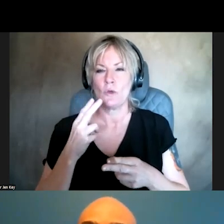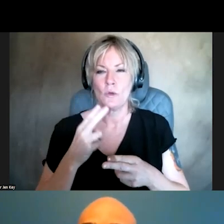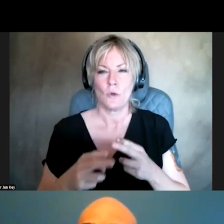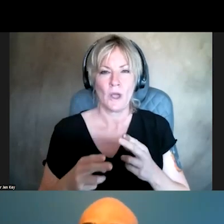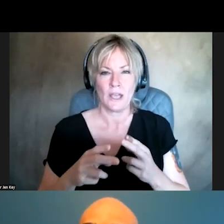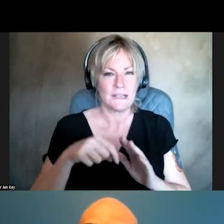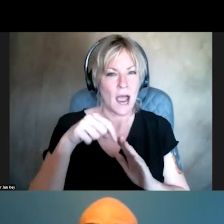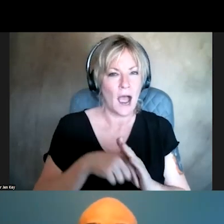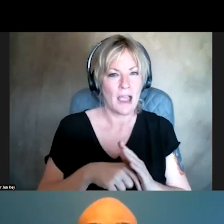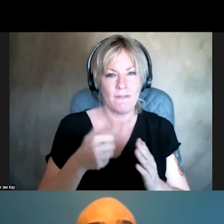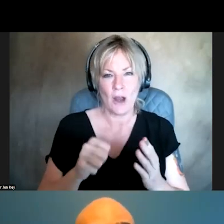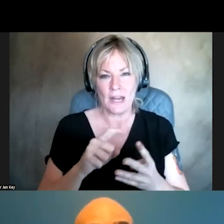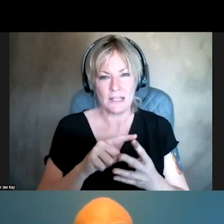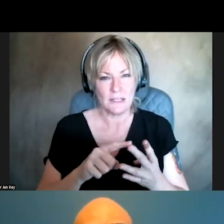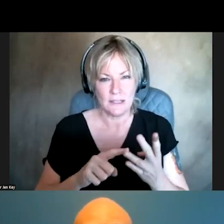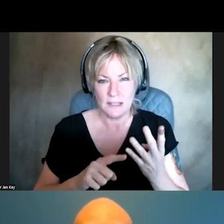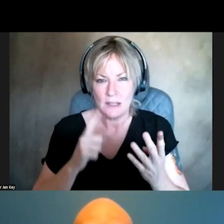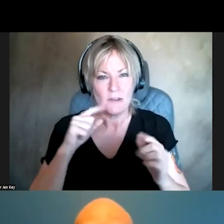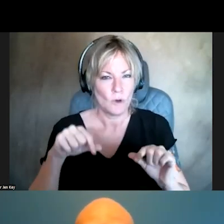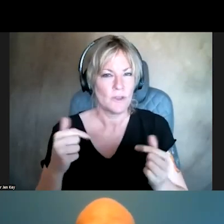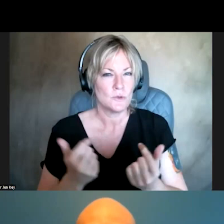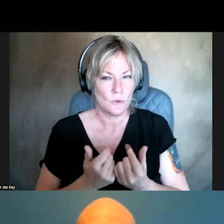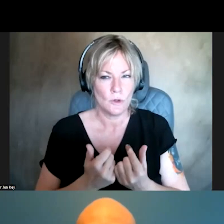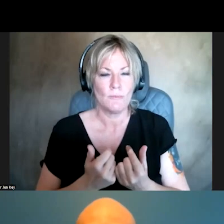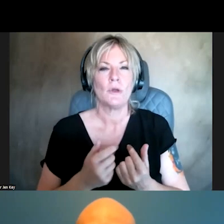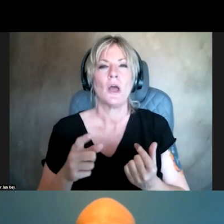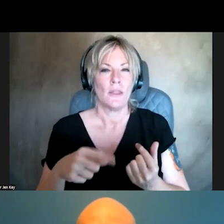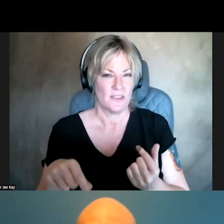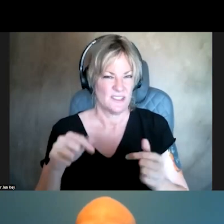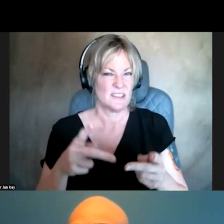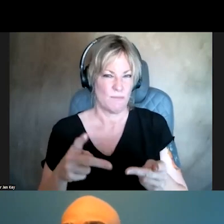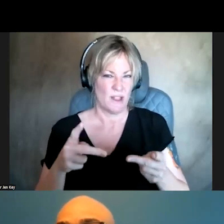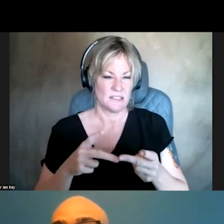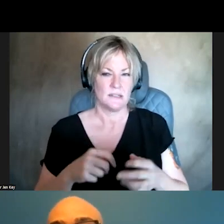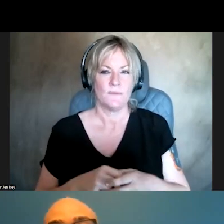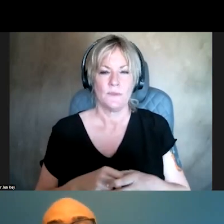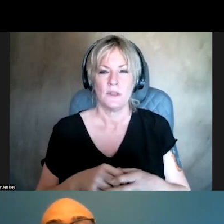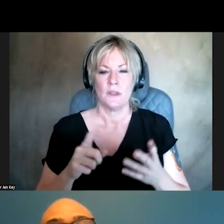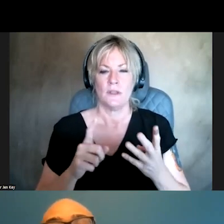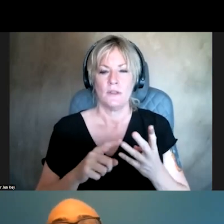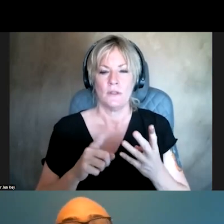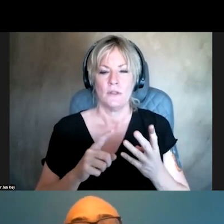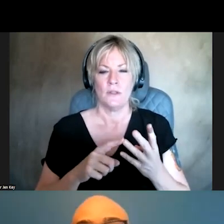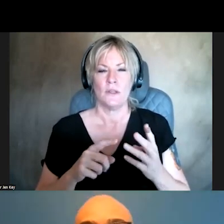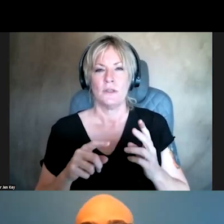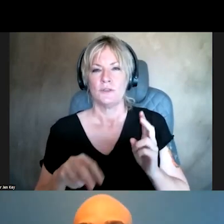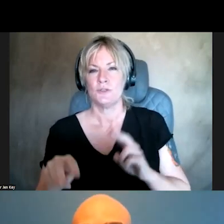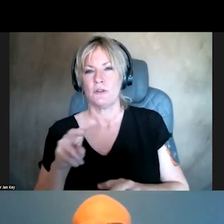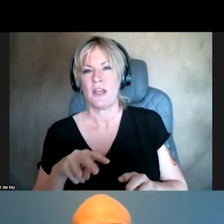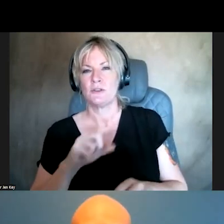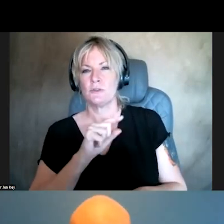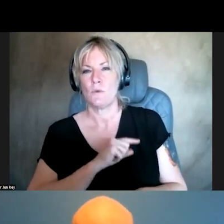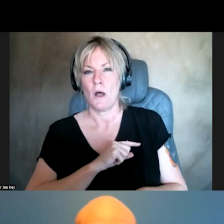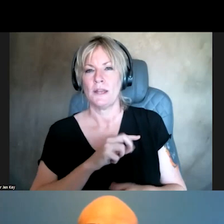I would say for this group, strategic direction 2 would be the place to go. Strategic direction 3 is surveillance, quality improvement, and research.